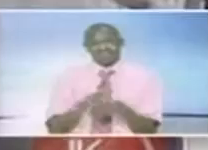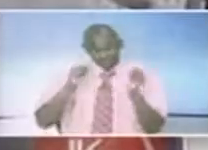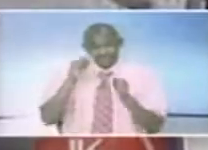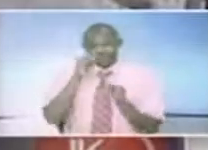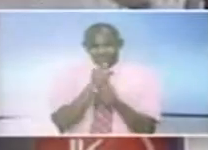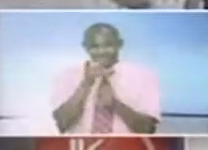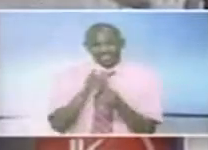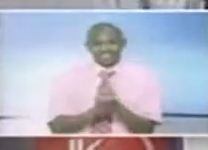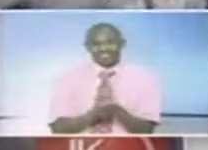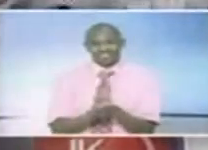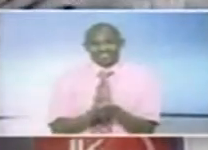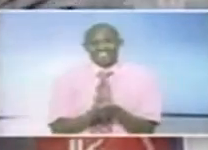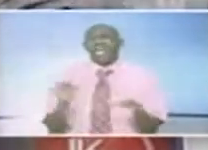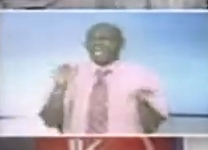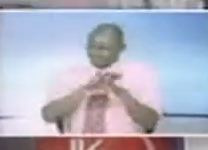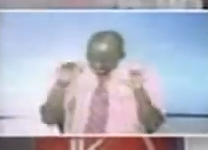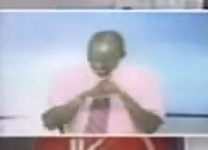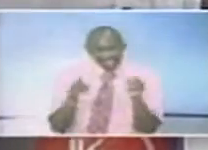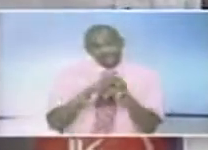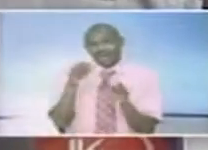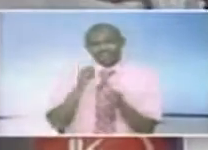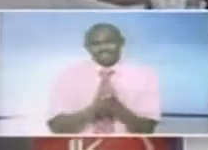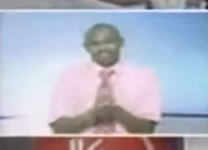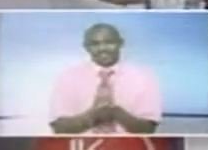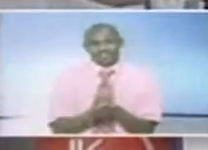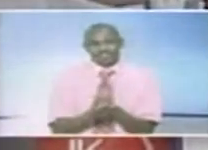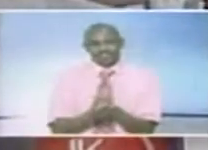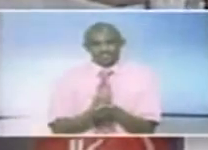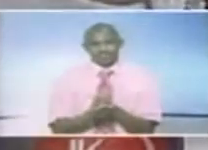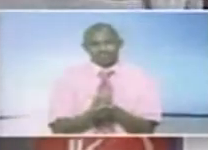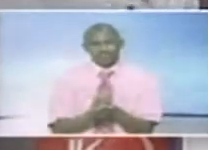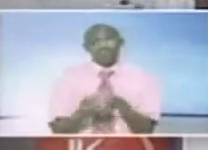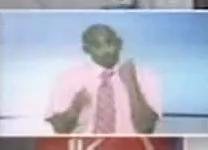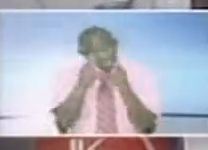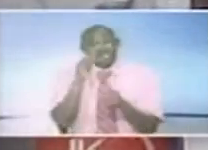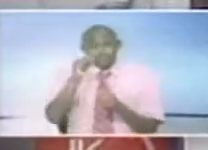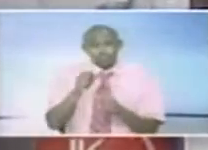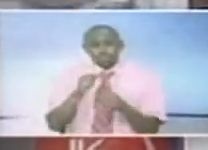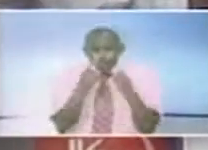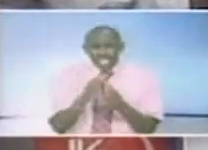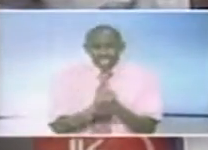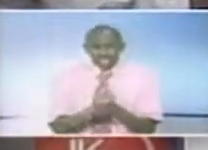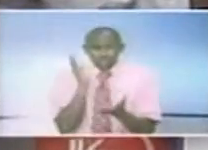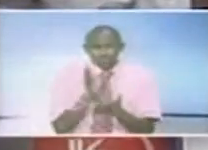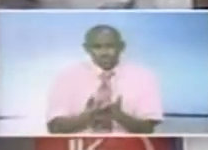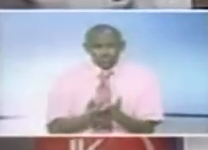I can do. All right. Everything. Well done. Well done. Including cooking. I can cook. Come serious.